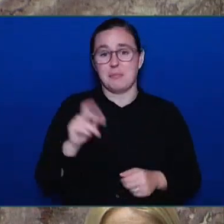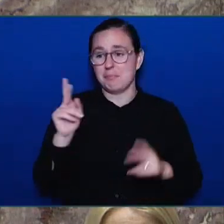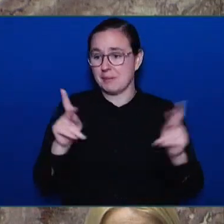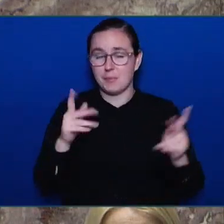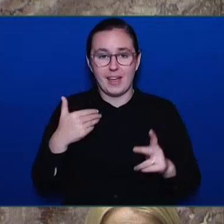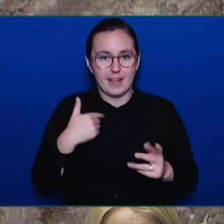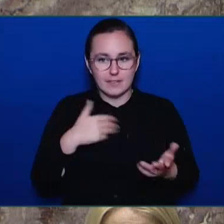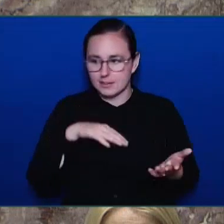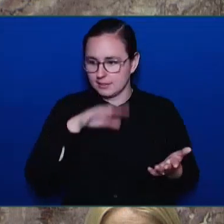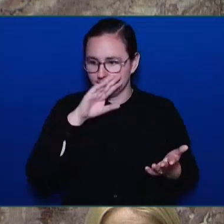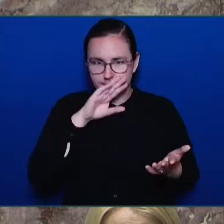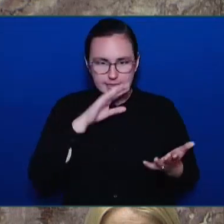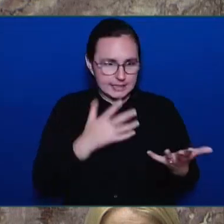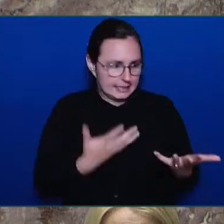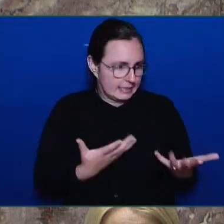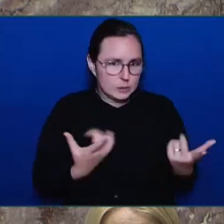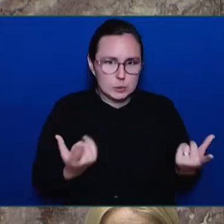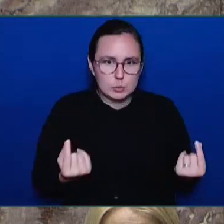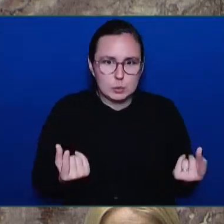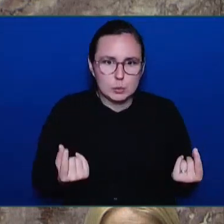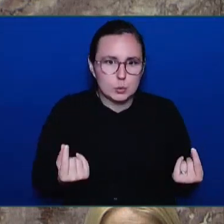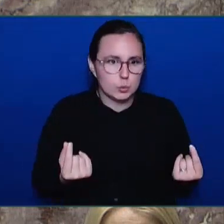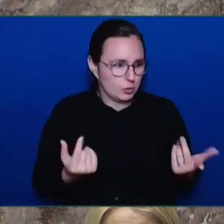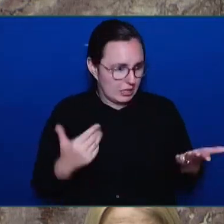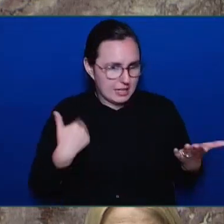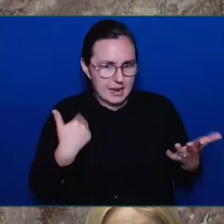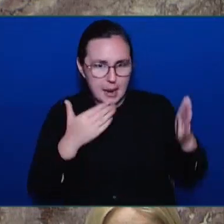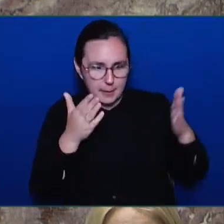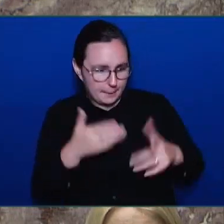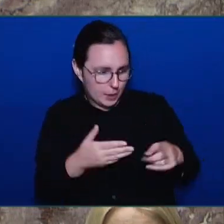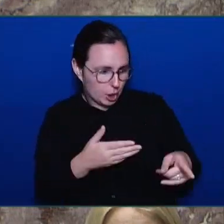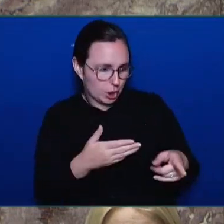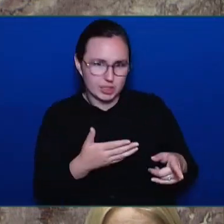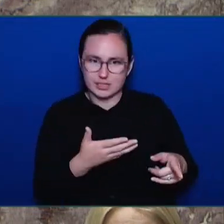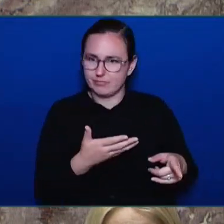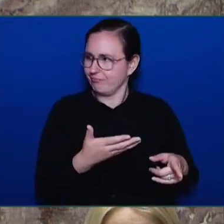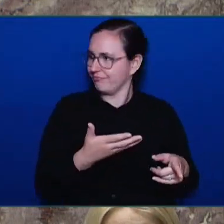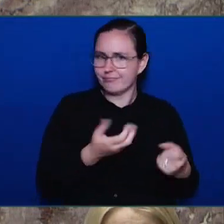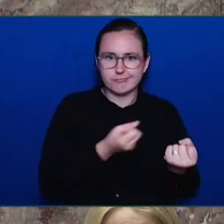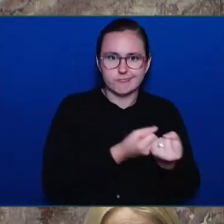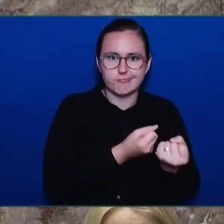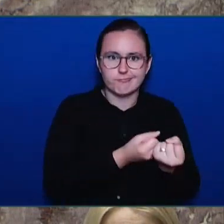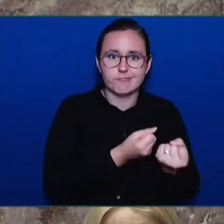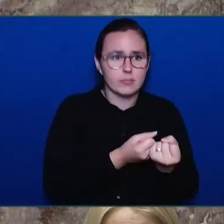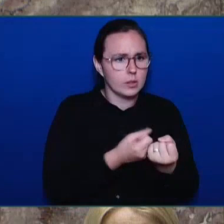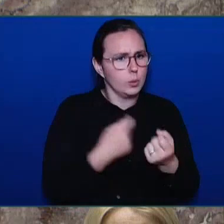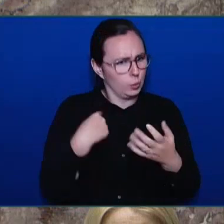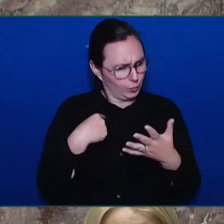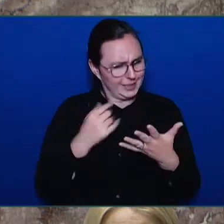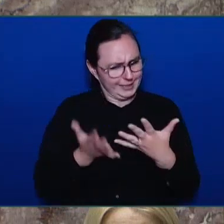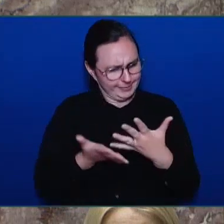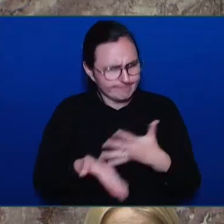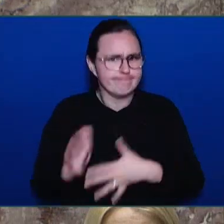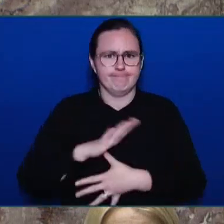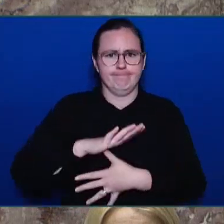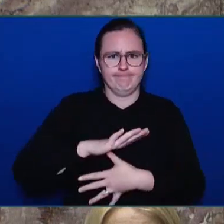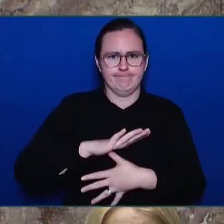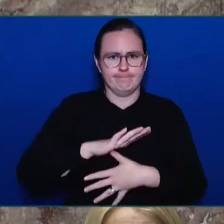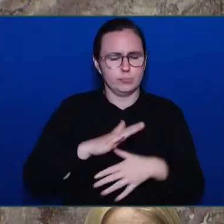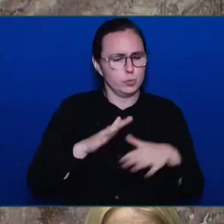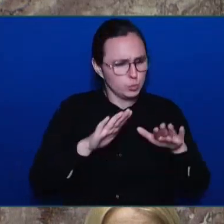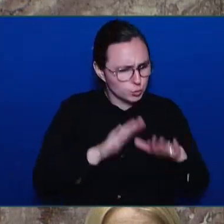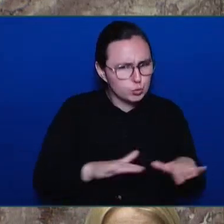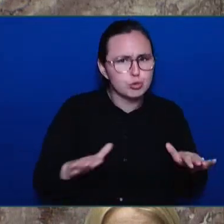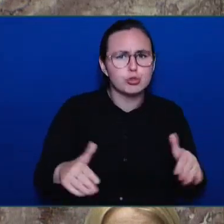that children and youth are very much at the forefront of our 10-year vision in the Pathway to Hope. It is a roadmap that creates an integrated